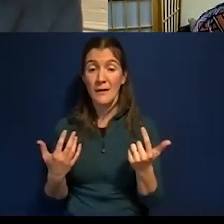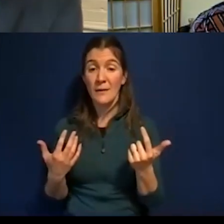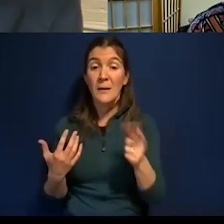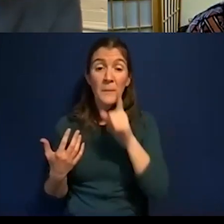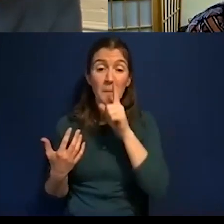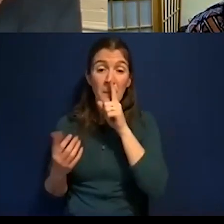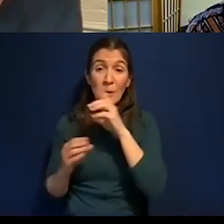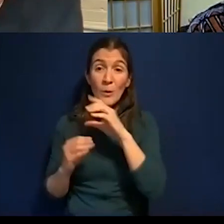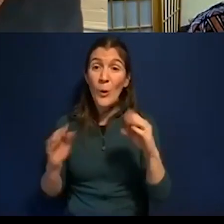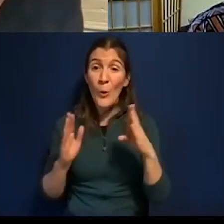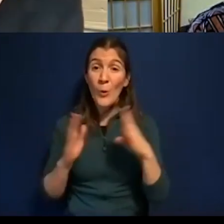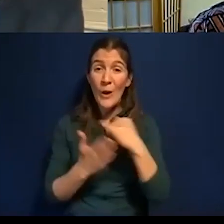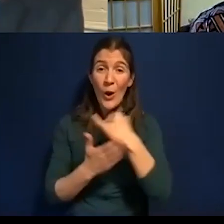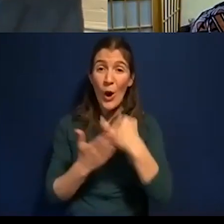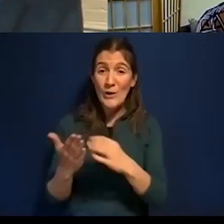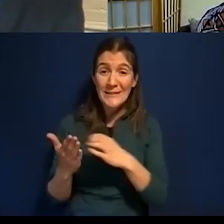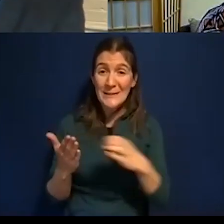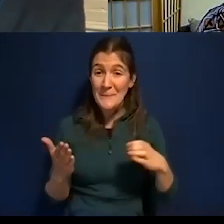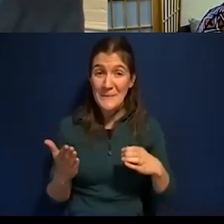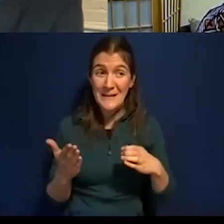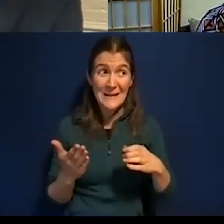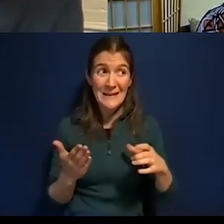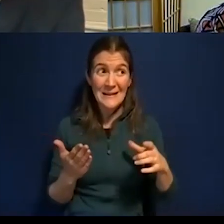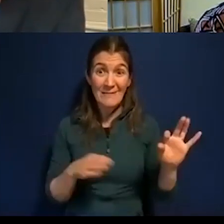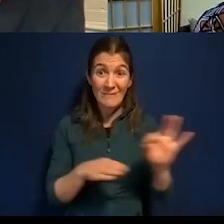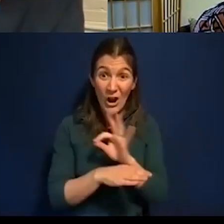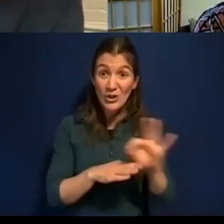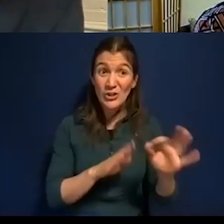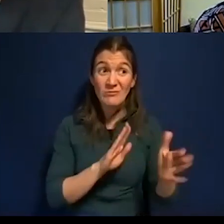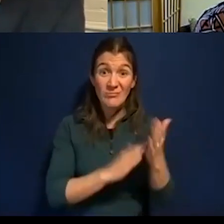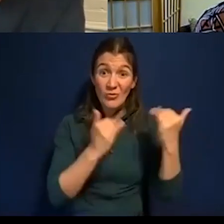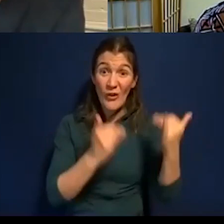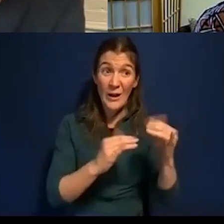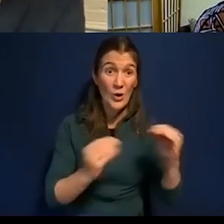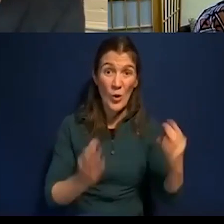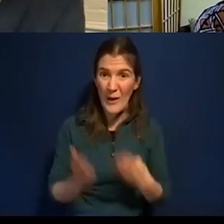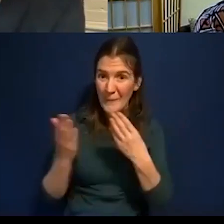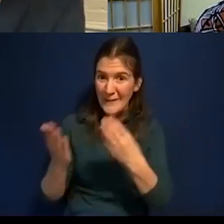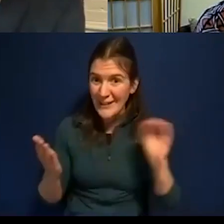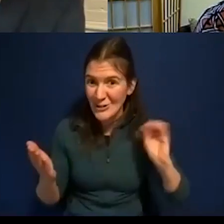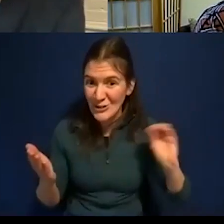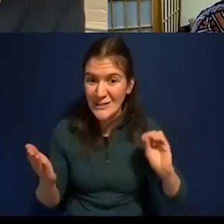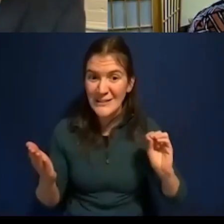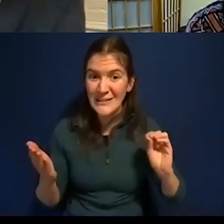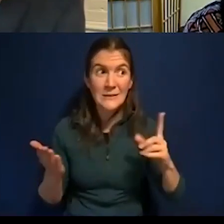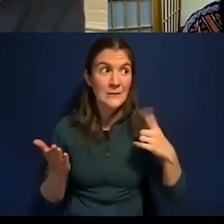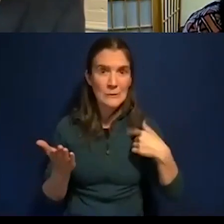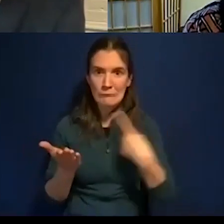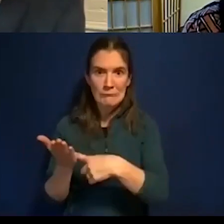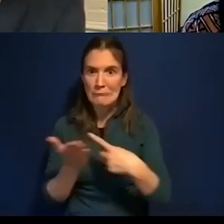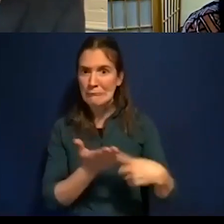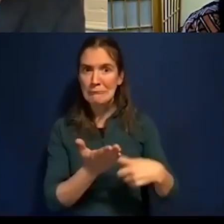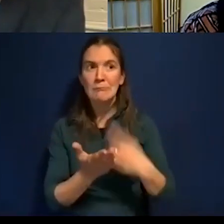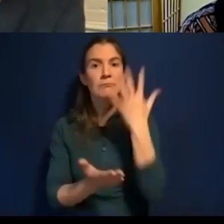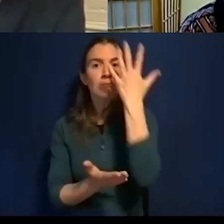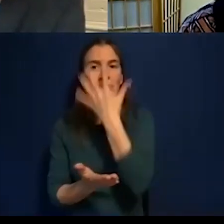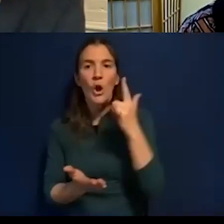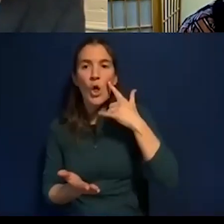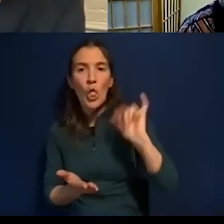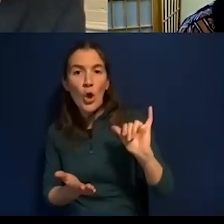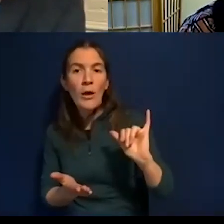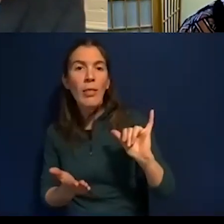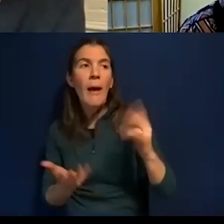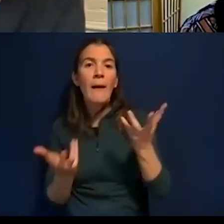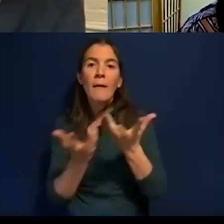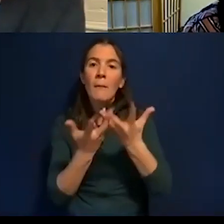without a town arts committee functioning and making recommendations and talking about how it aesthetically works with the